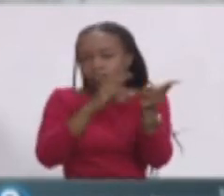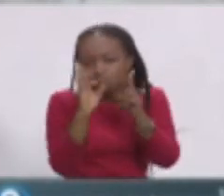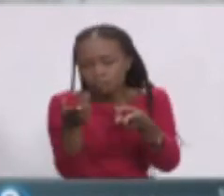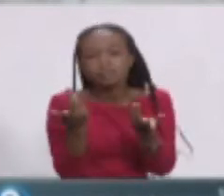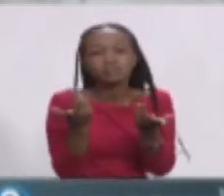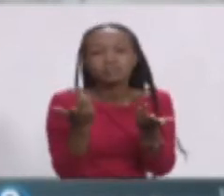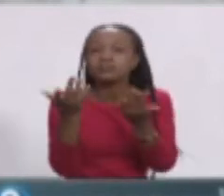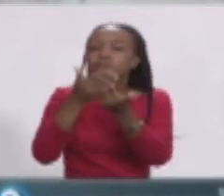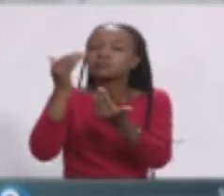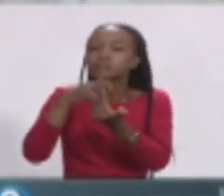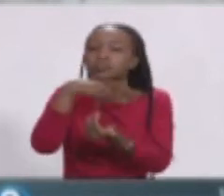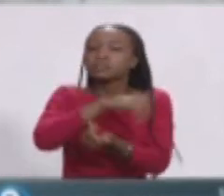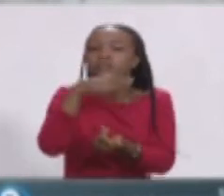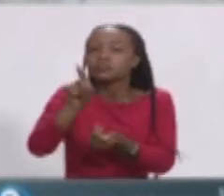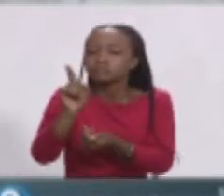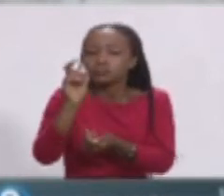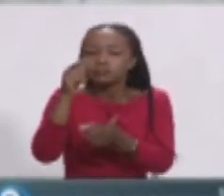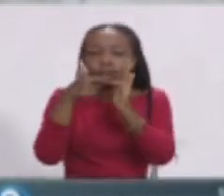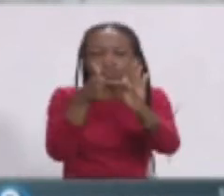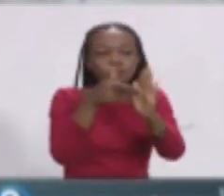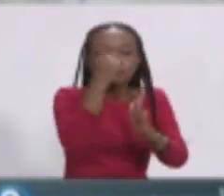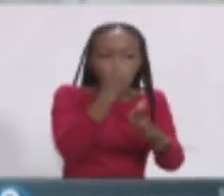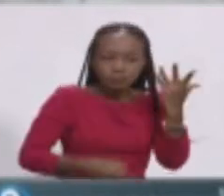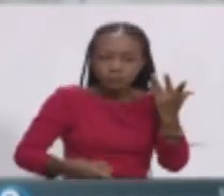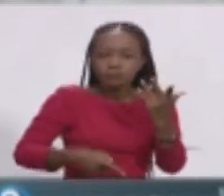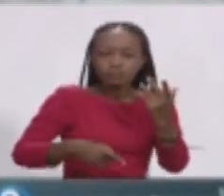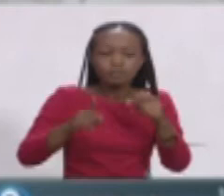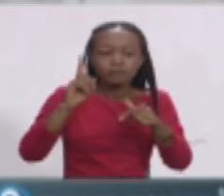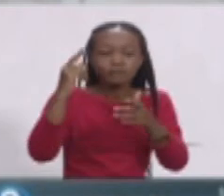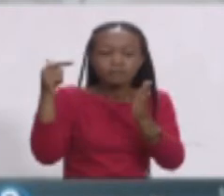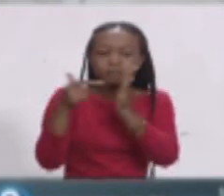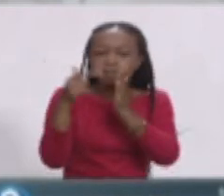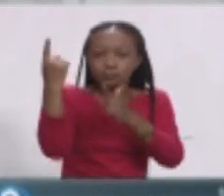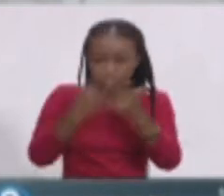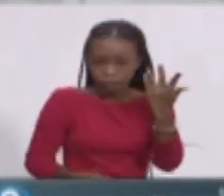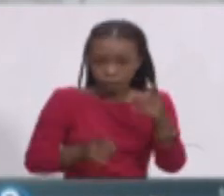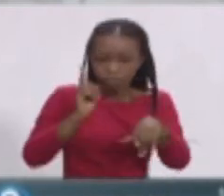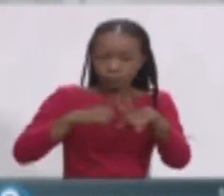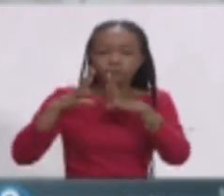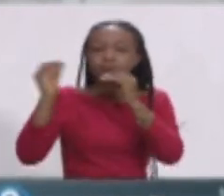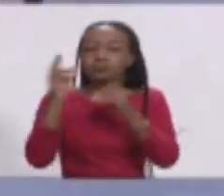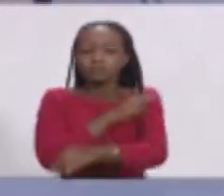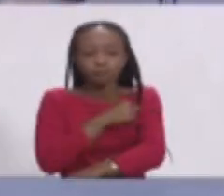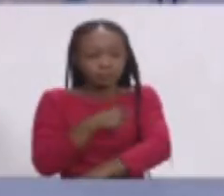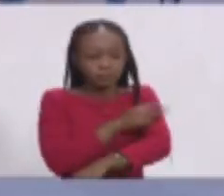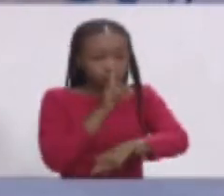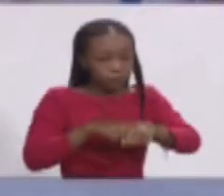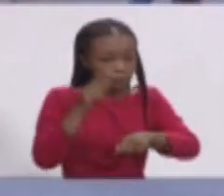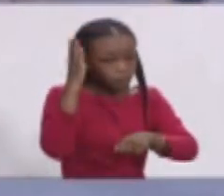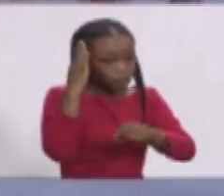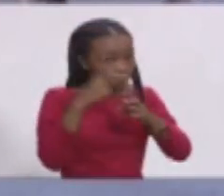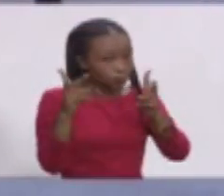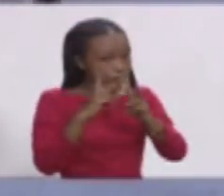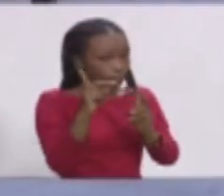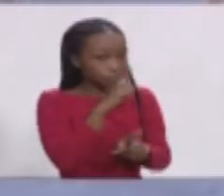are the symptoms if you should see them? At what point then should you go to hospital when you know that then you're critical?